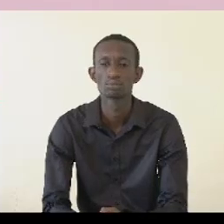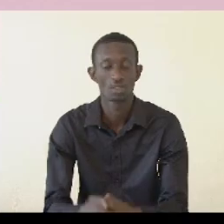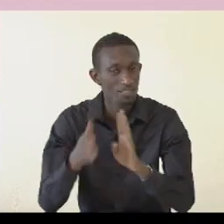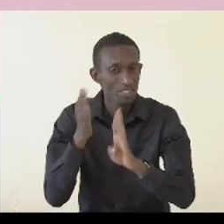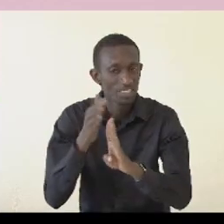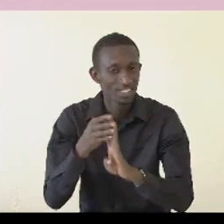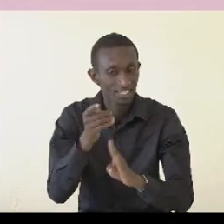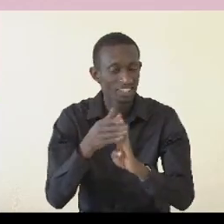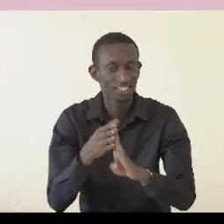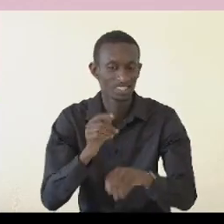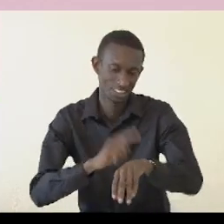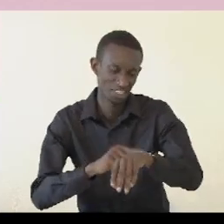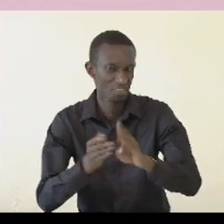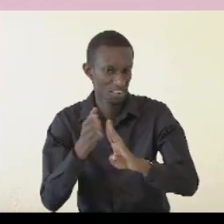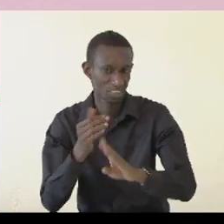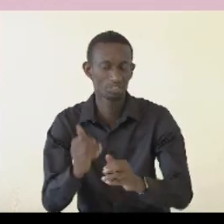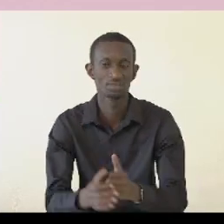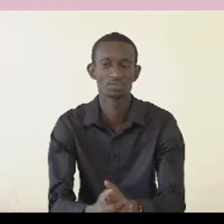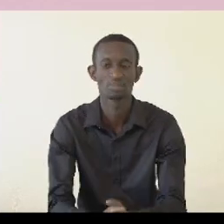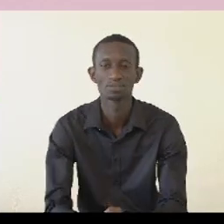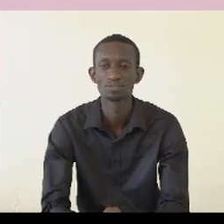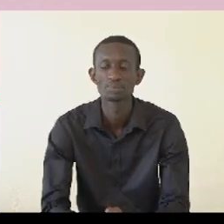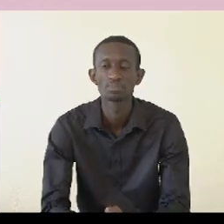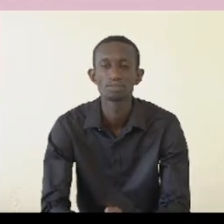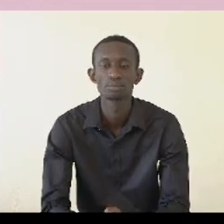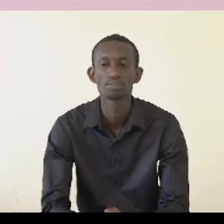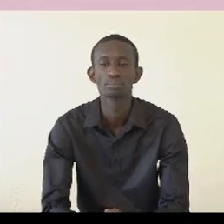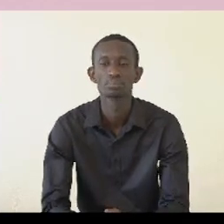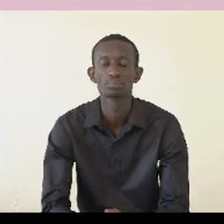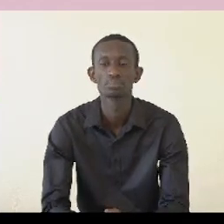Hurry up, hurry up. Time is running too fast.